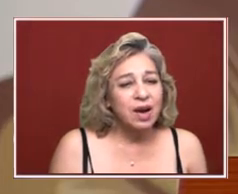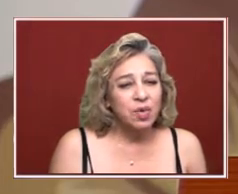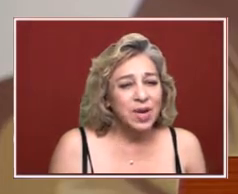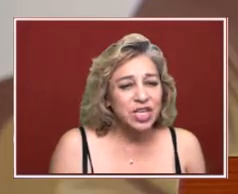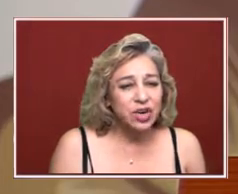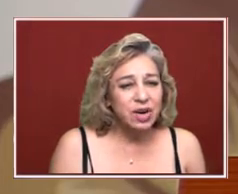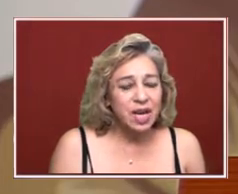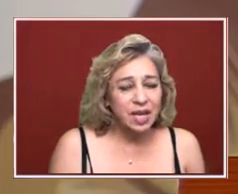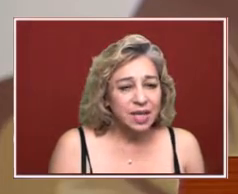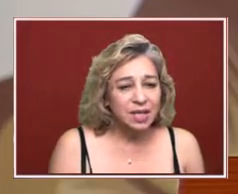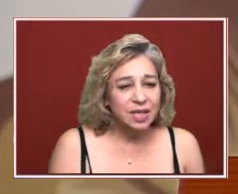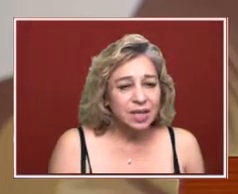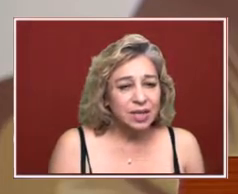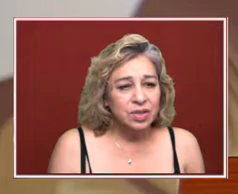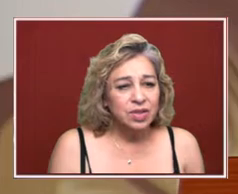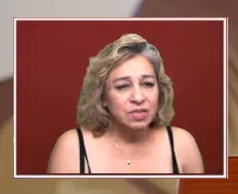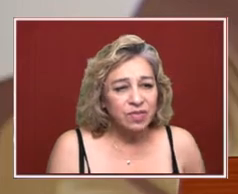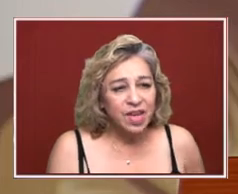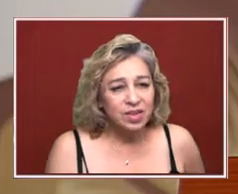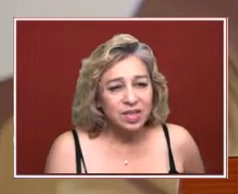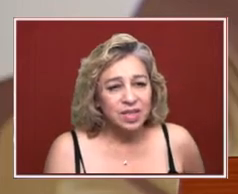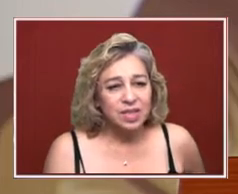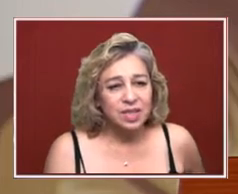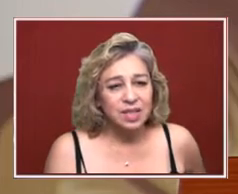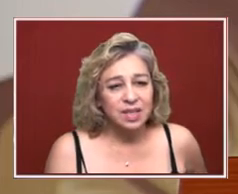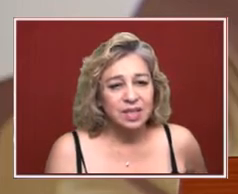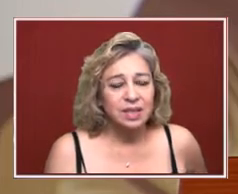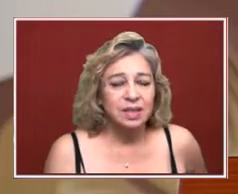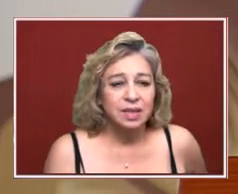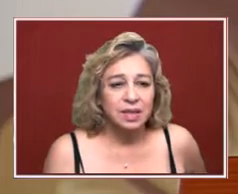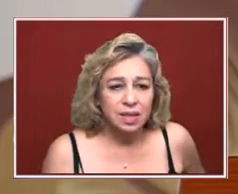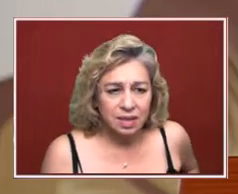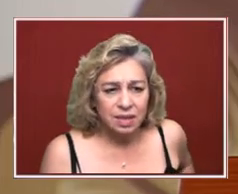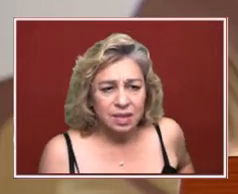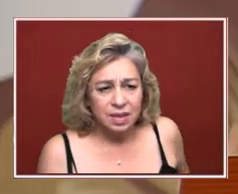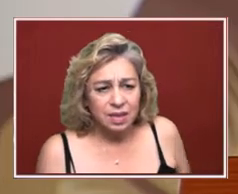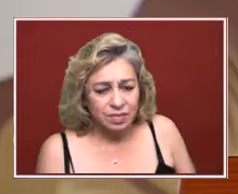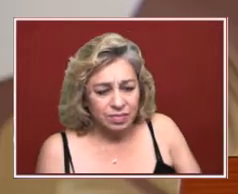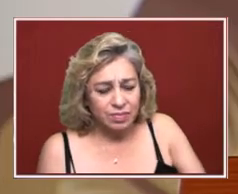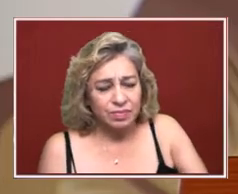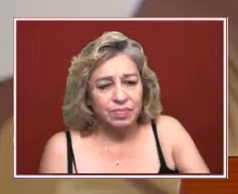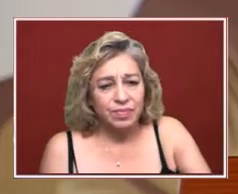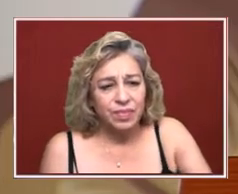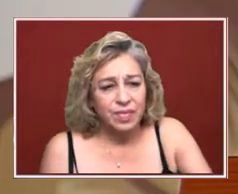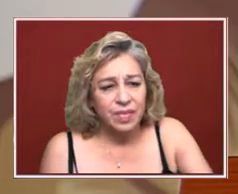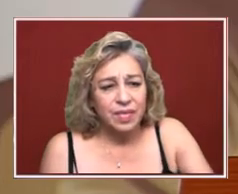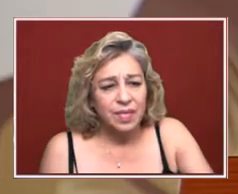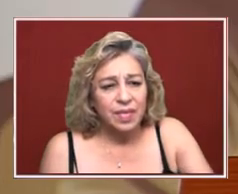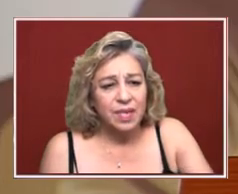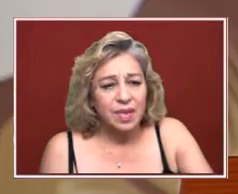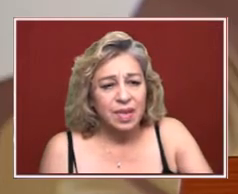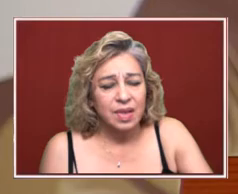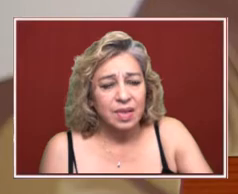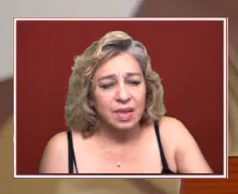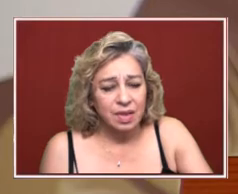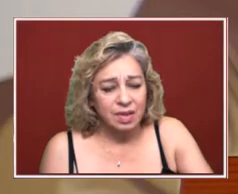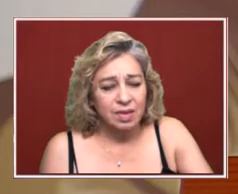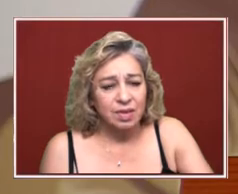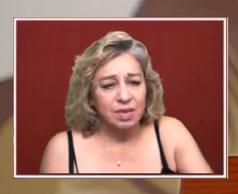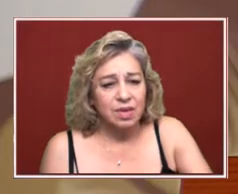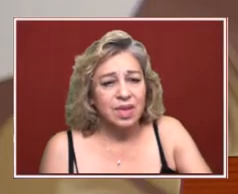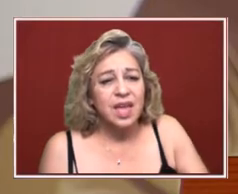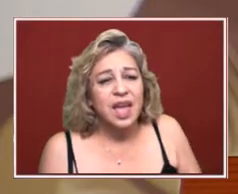are returning to the field. Y este programa consiste en darle